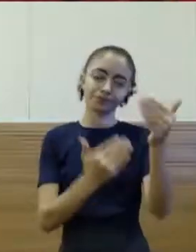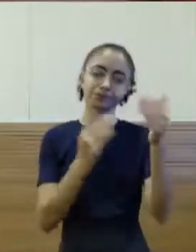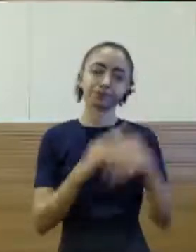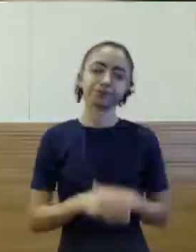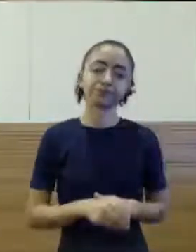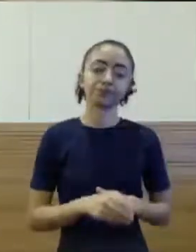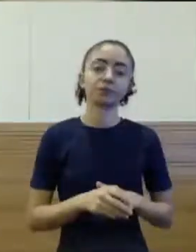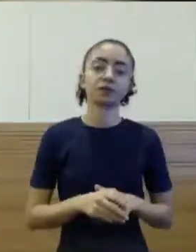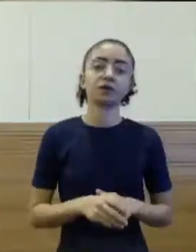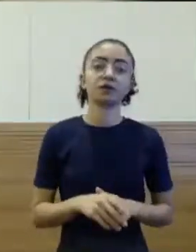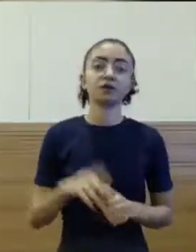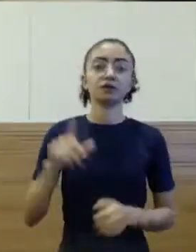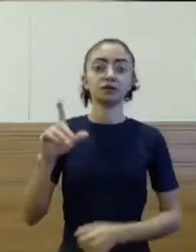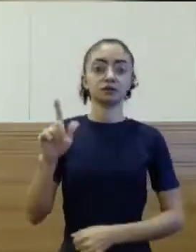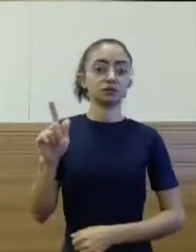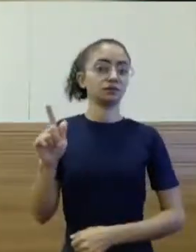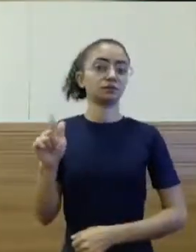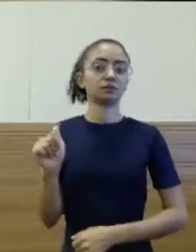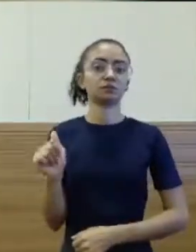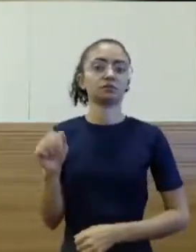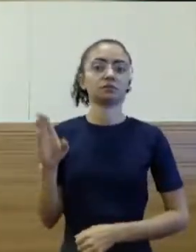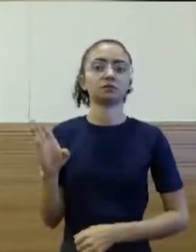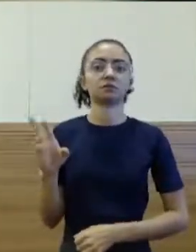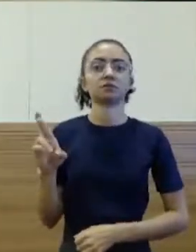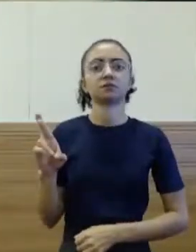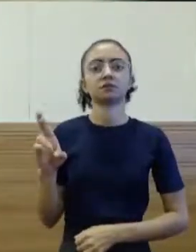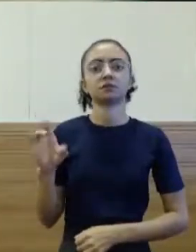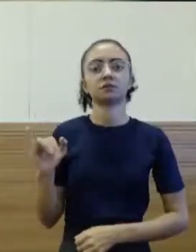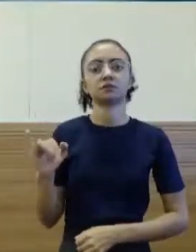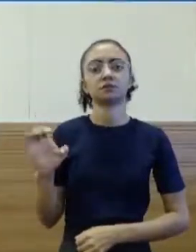Cecilia. Gabriela,